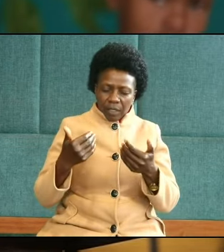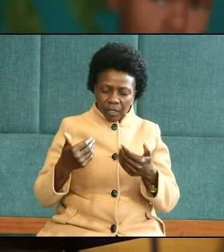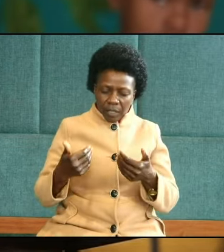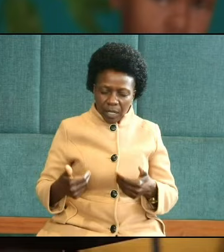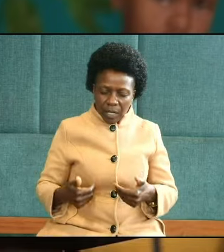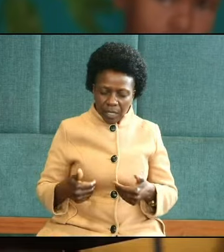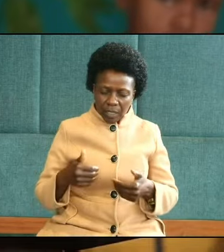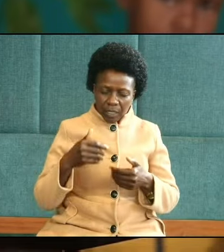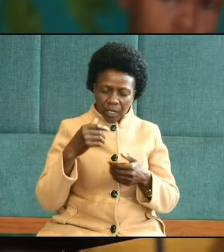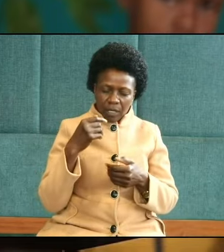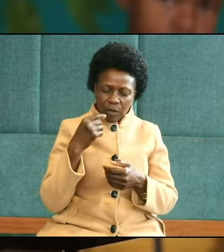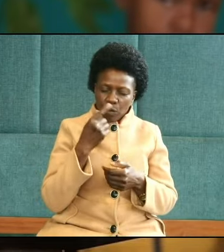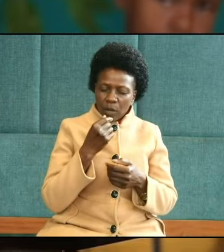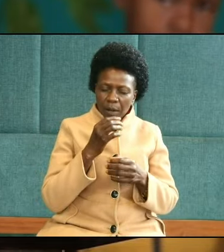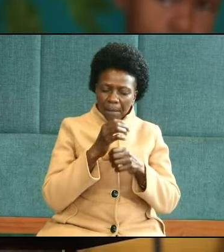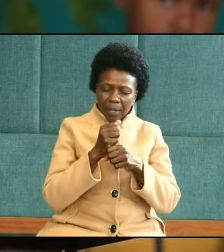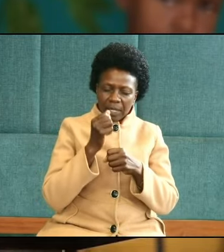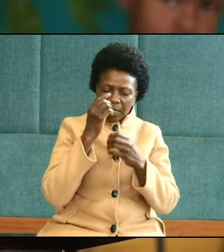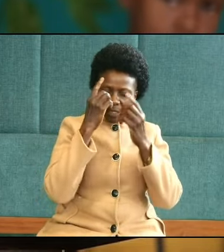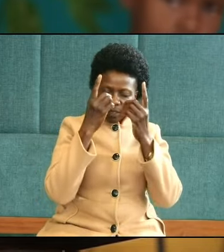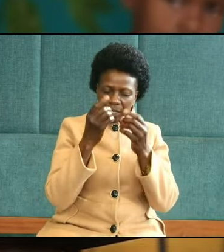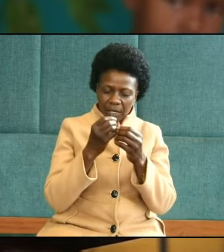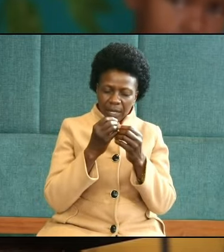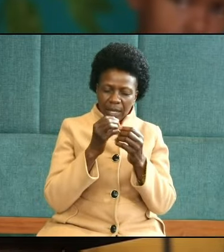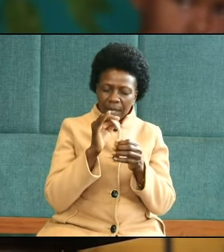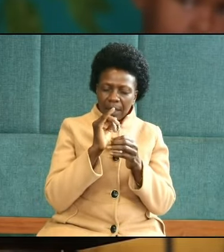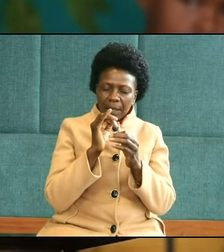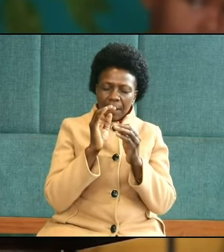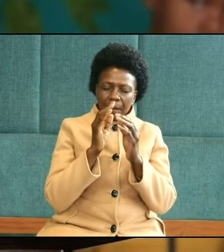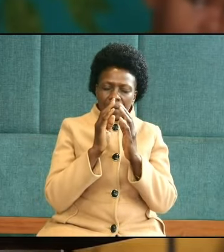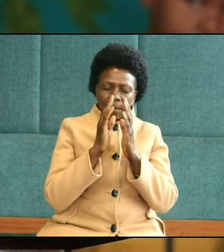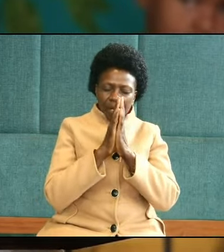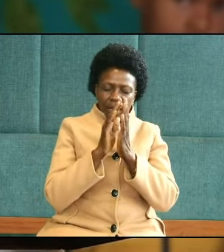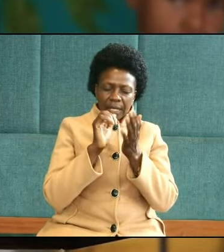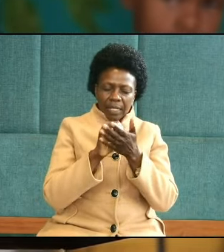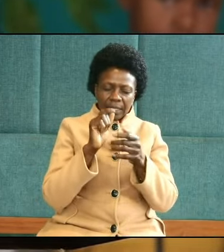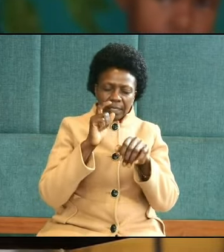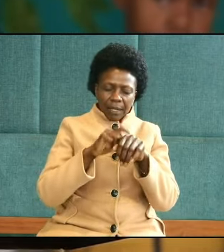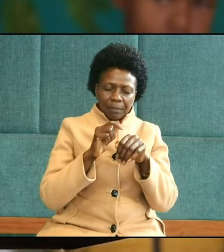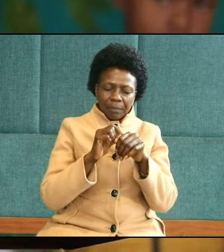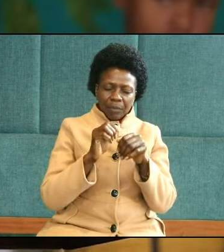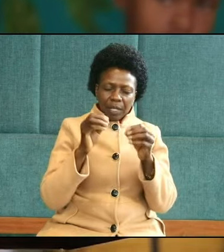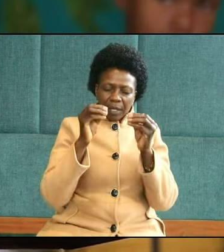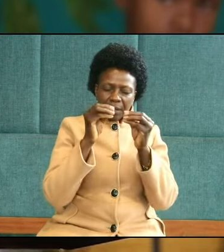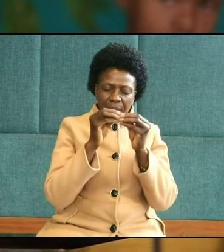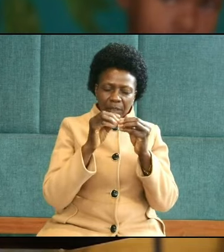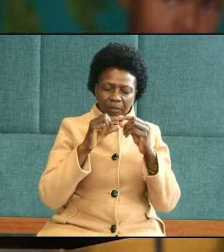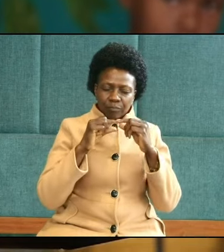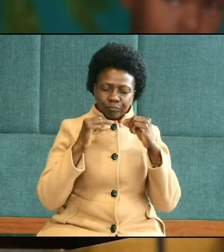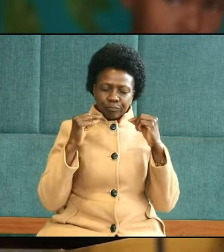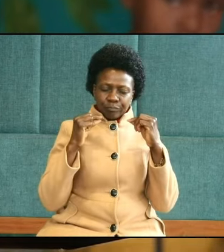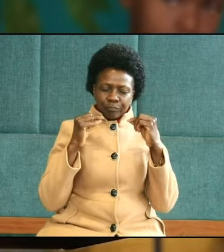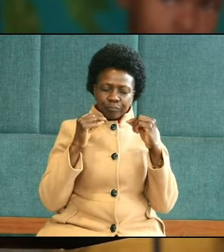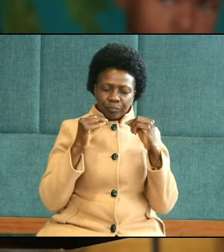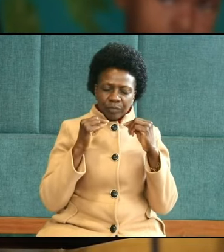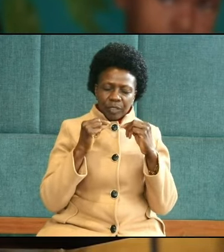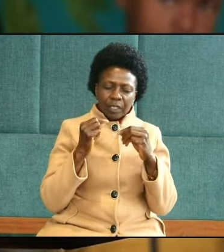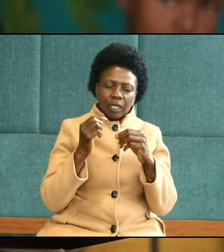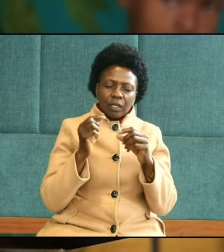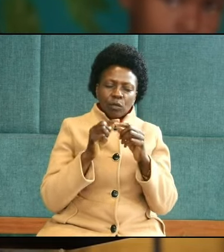this commitment. I pray you'll bless as they meet with our pastoral team, as they take time to make this